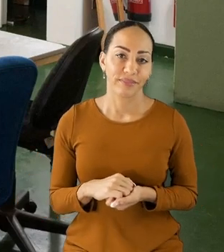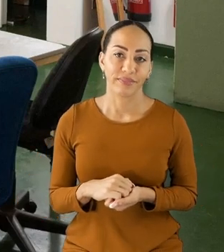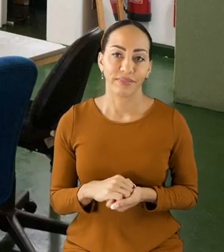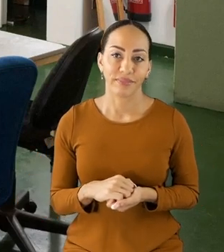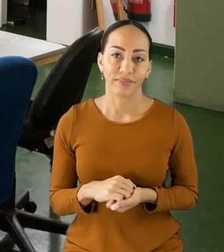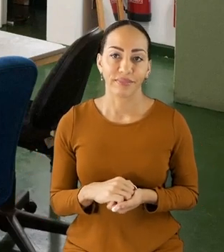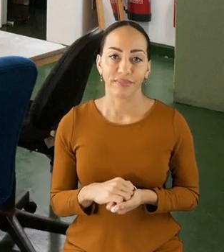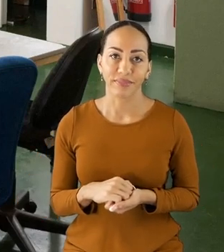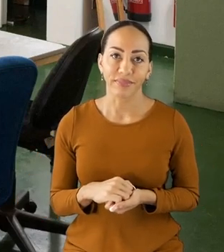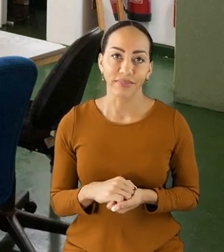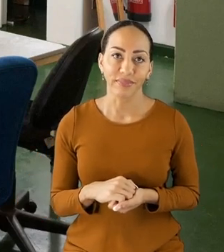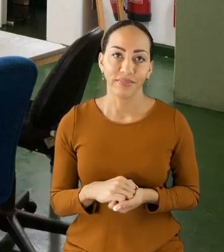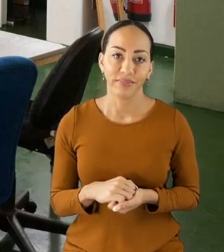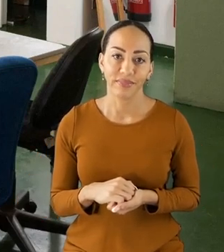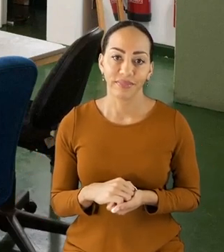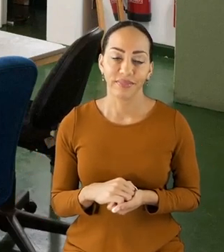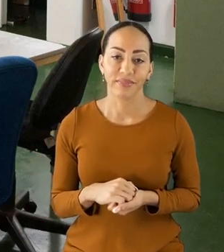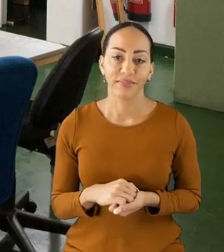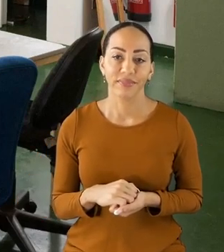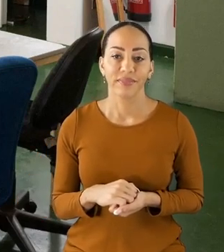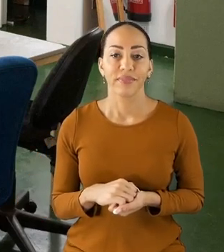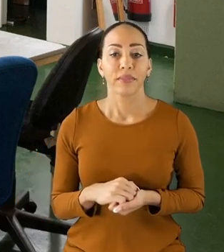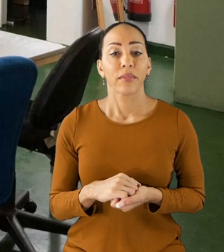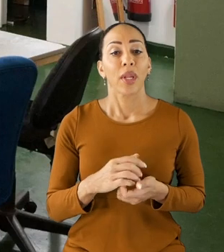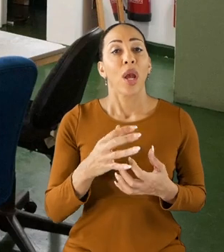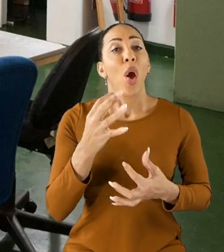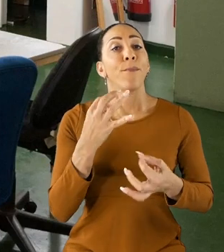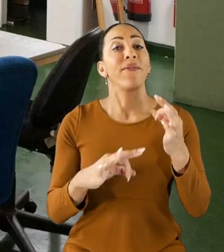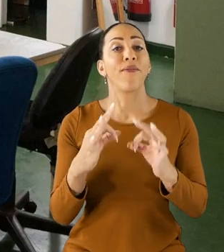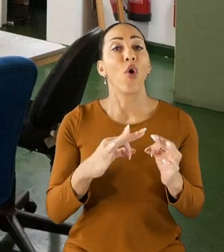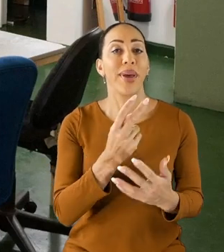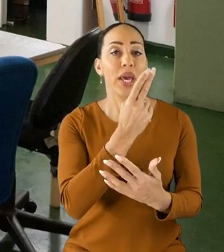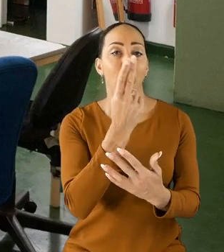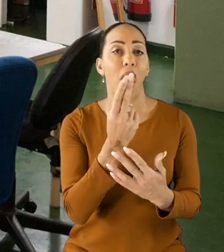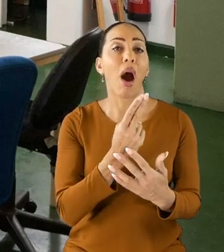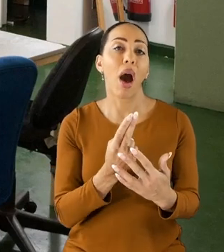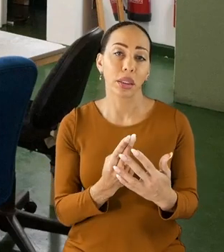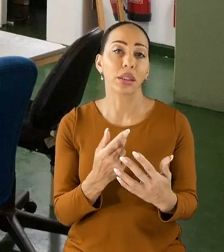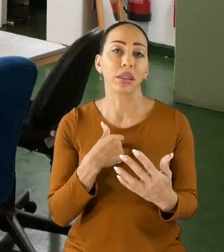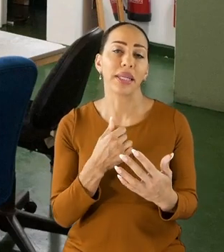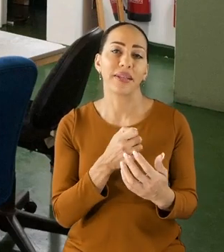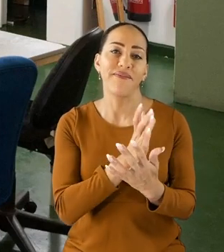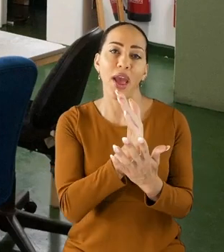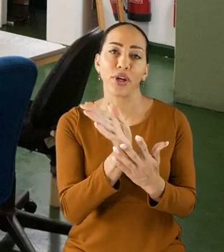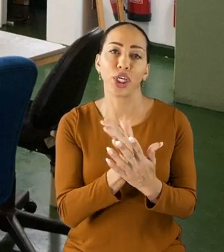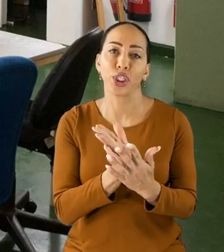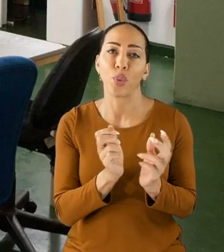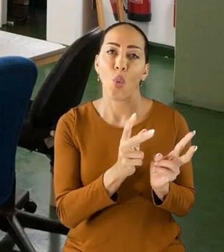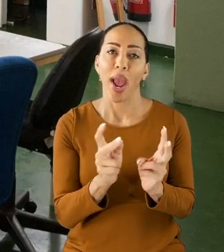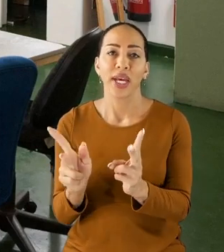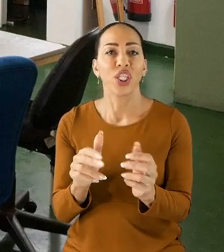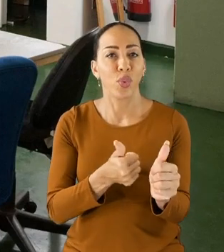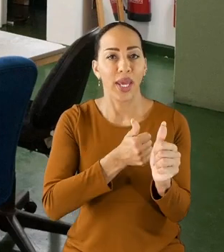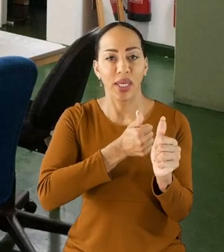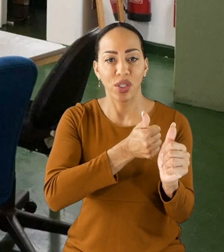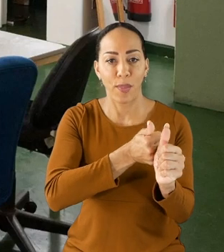So there's just a few elements of kind of how we support performing arts in particular, because we're a cross art form organisation, that I thought it